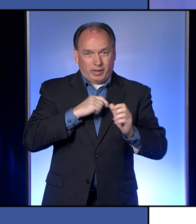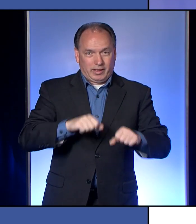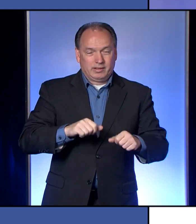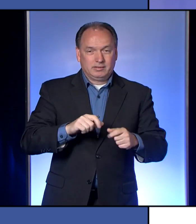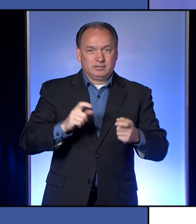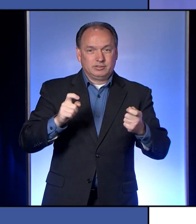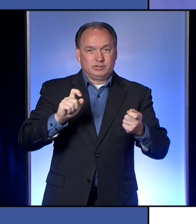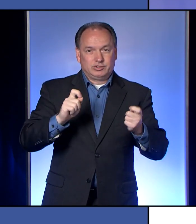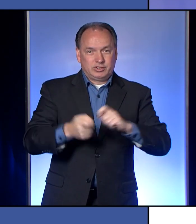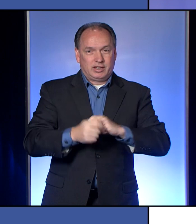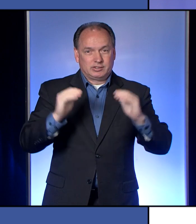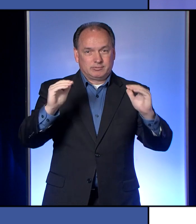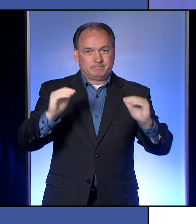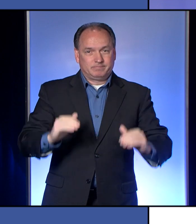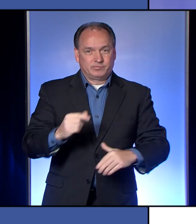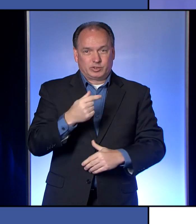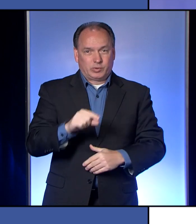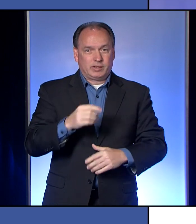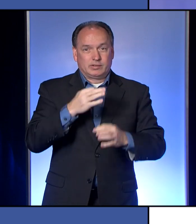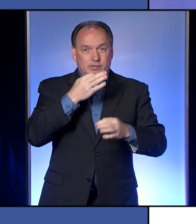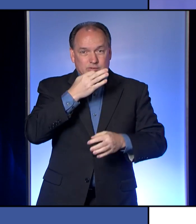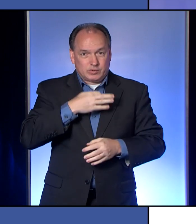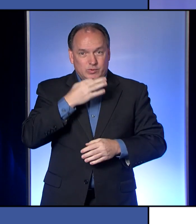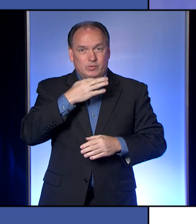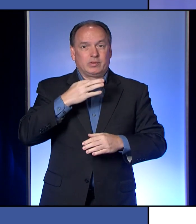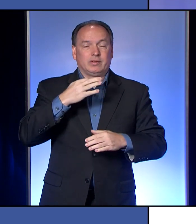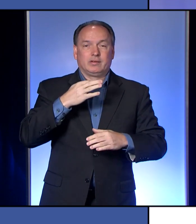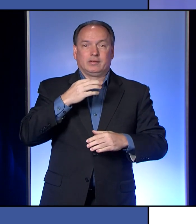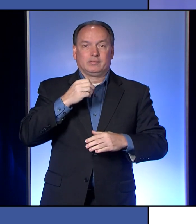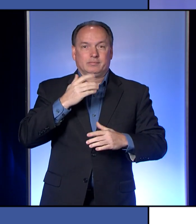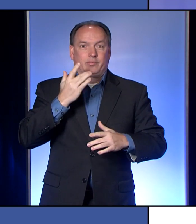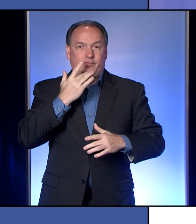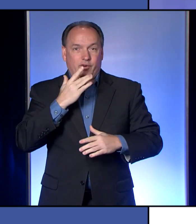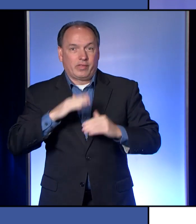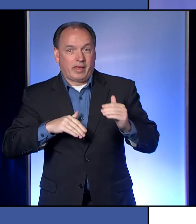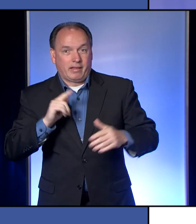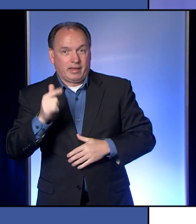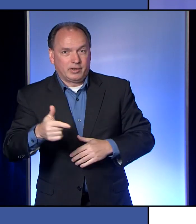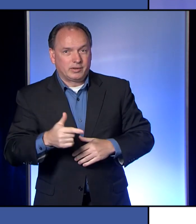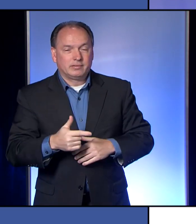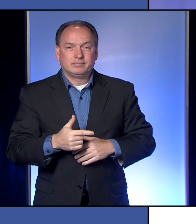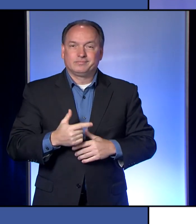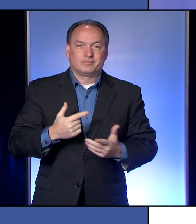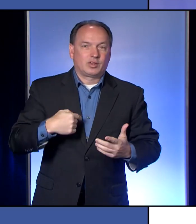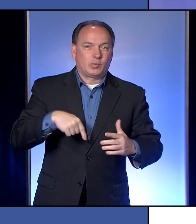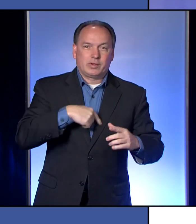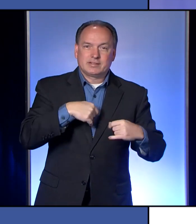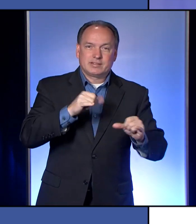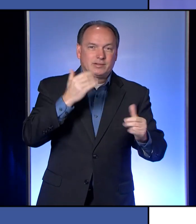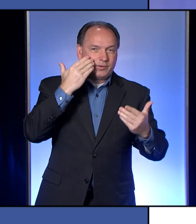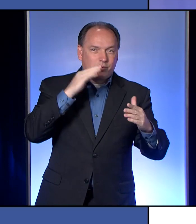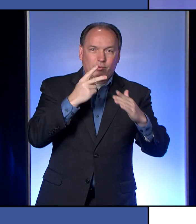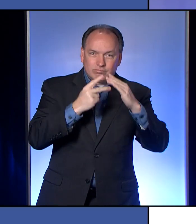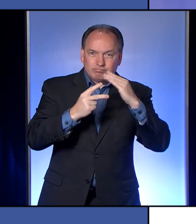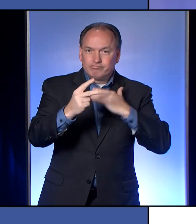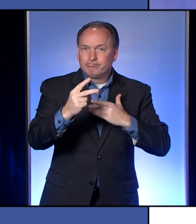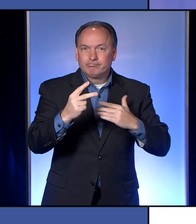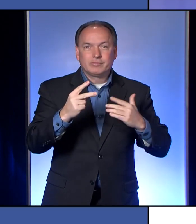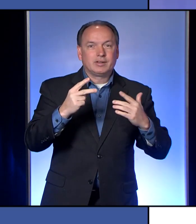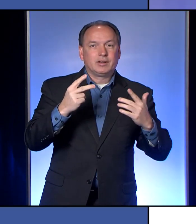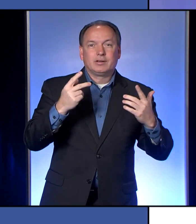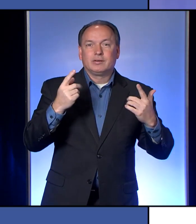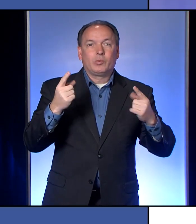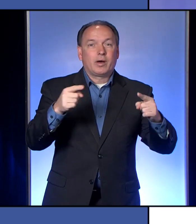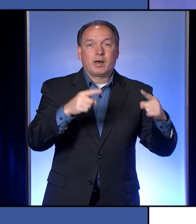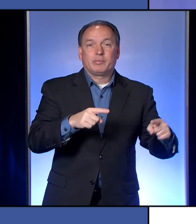can move to green sooner rather than later. I mean, obviously none of us have a crystal ball. We don't know what the numbers are going to look like going forward, but